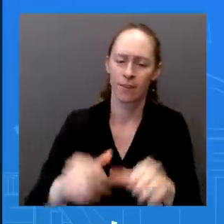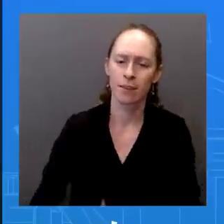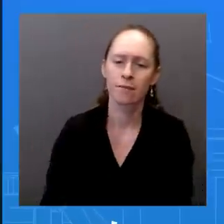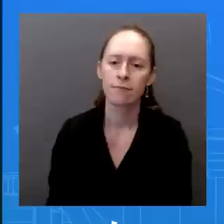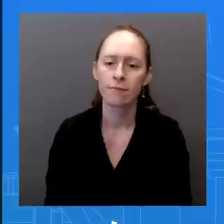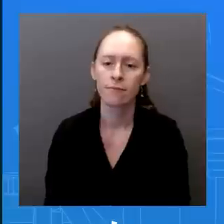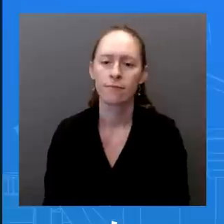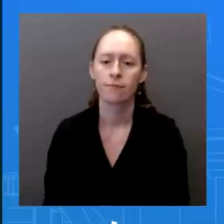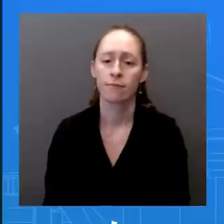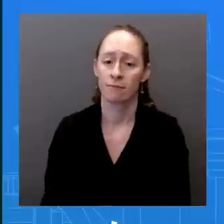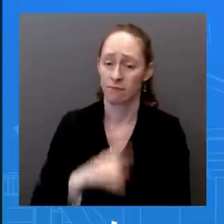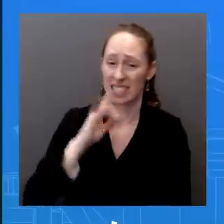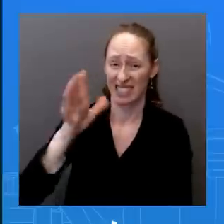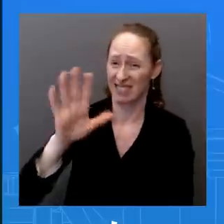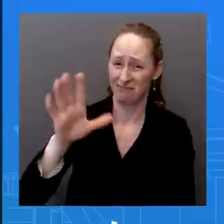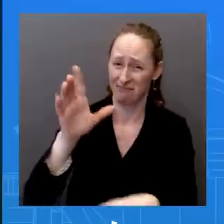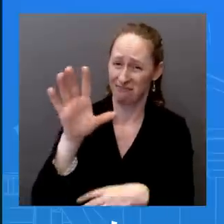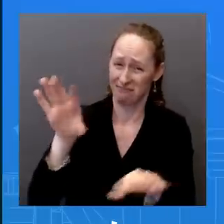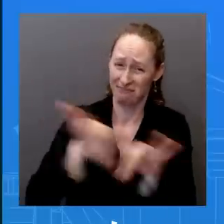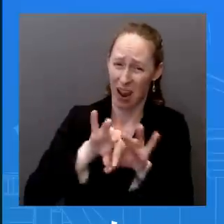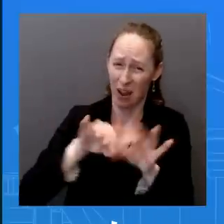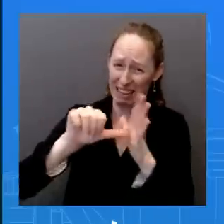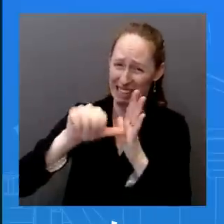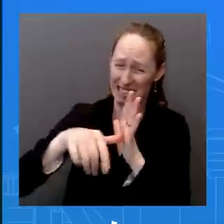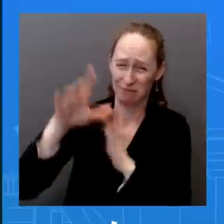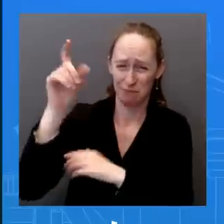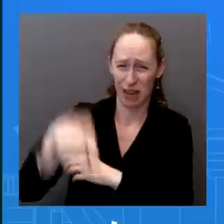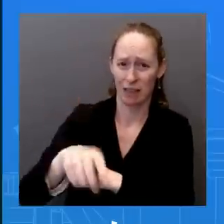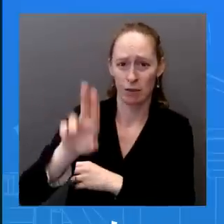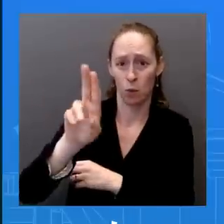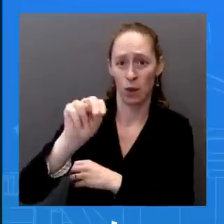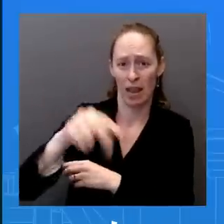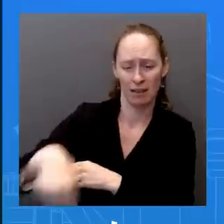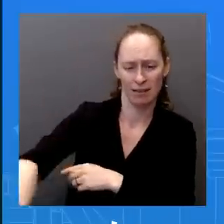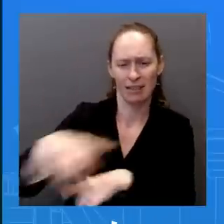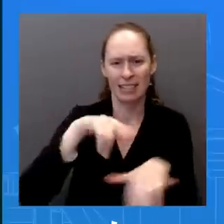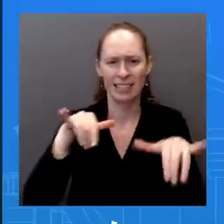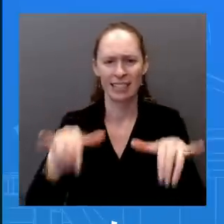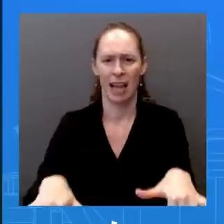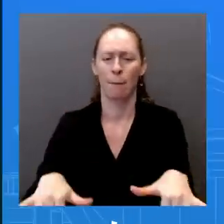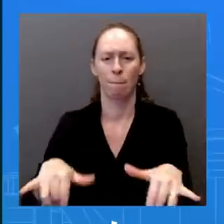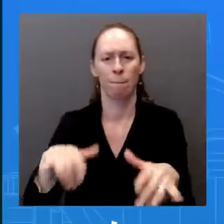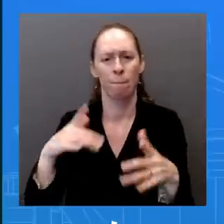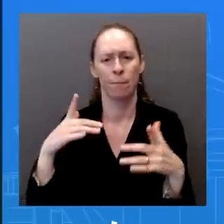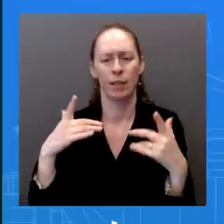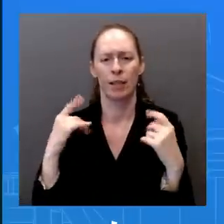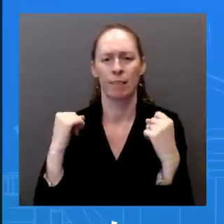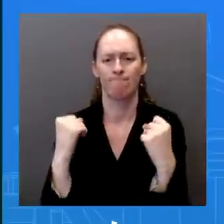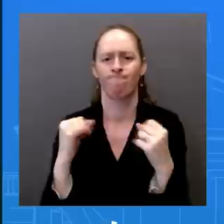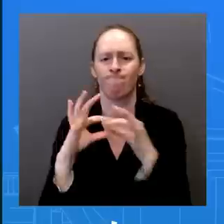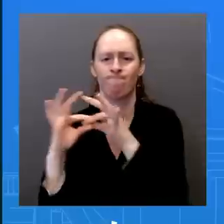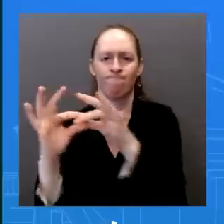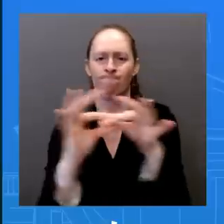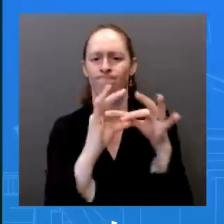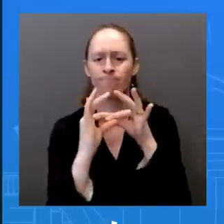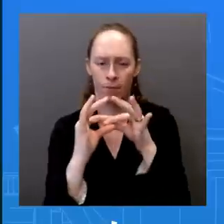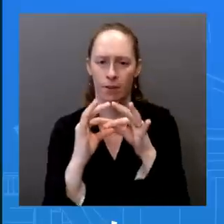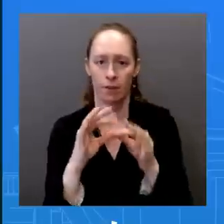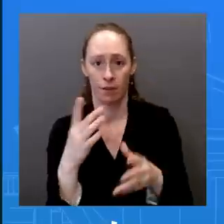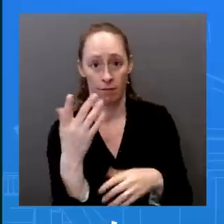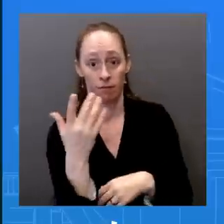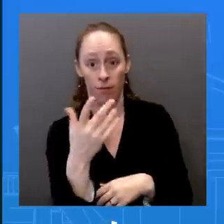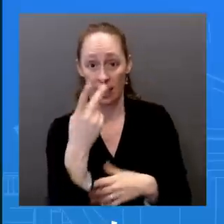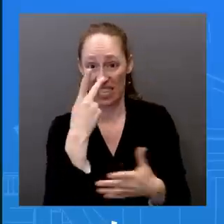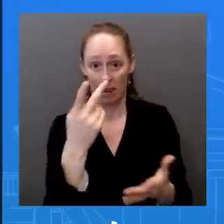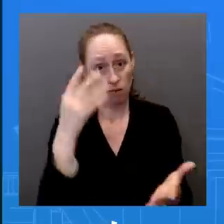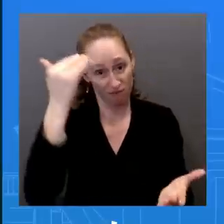charter at a time when a permanent member of the Security Council has struck at the very heart of the charter by challenging the principle